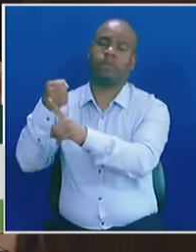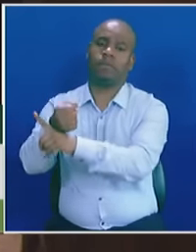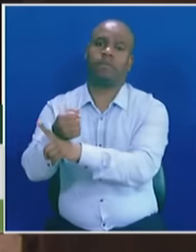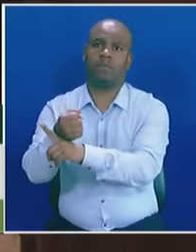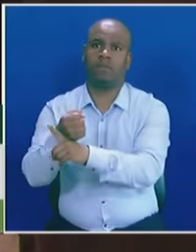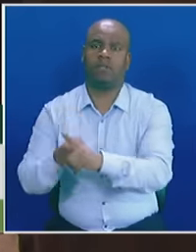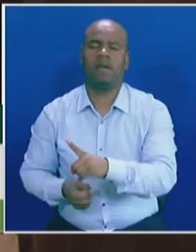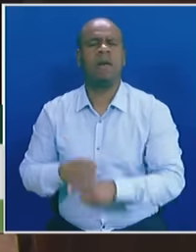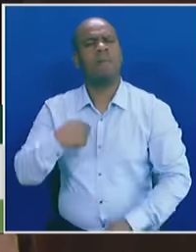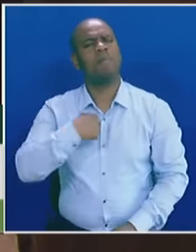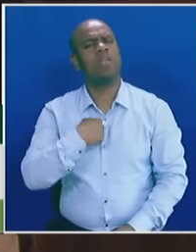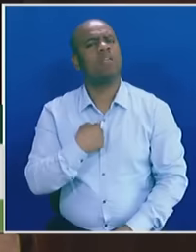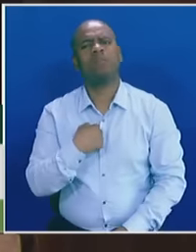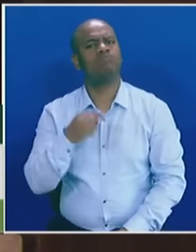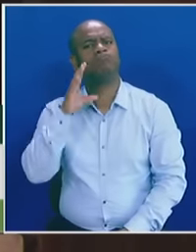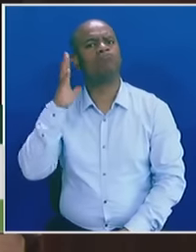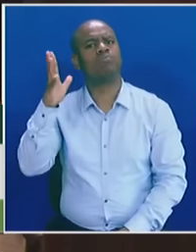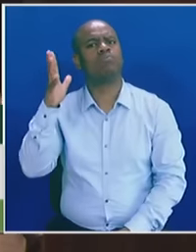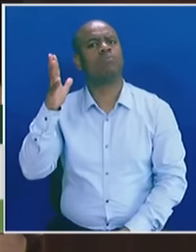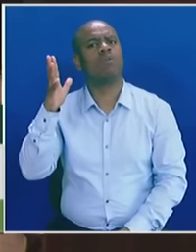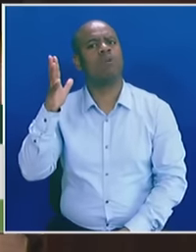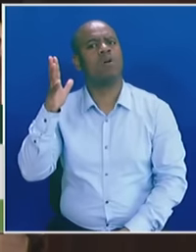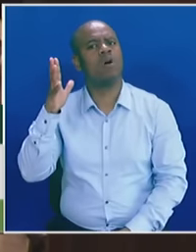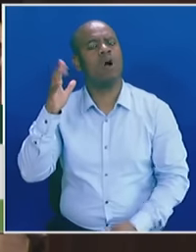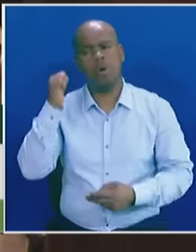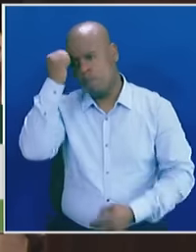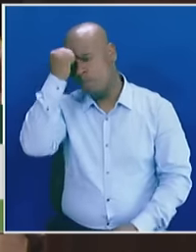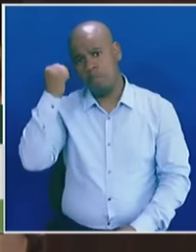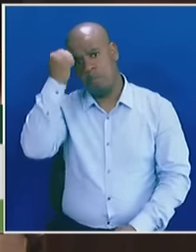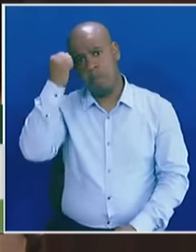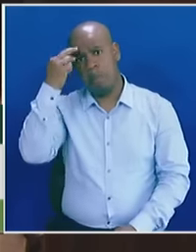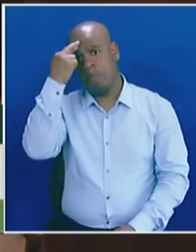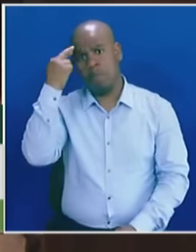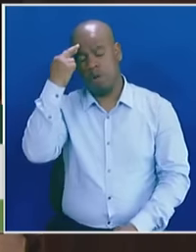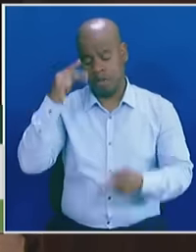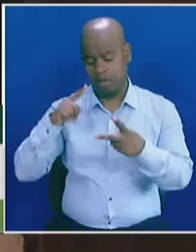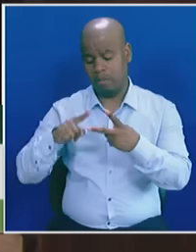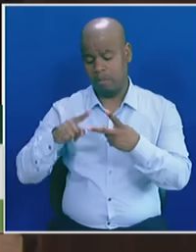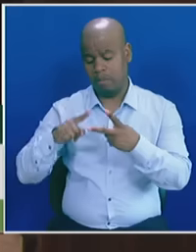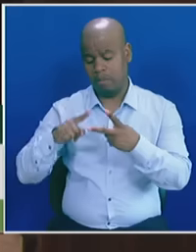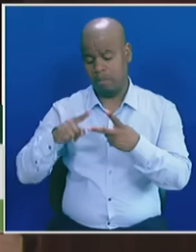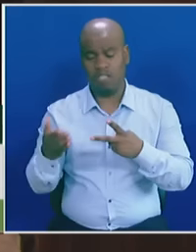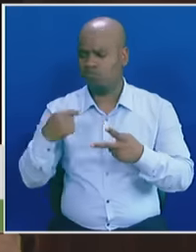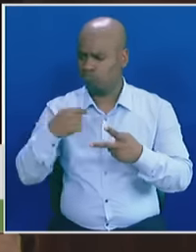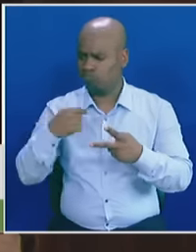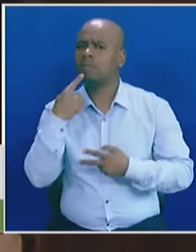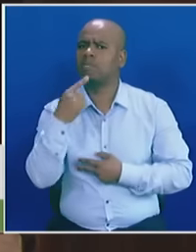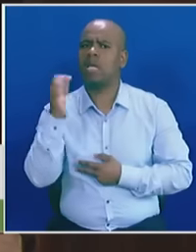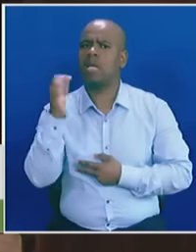When I spoke at his memorial service, I said, among